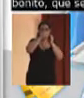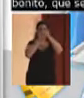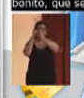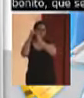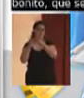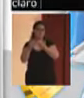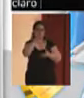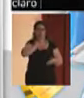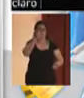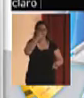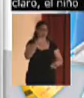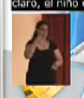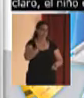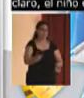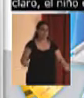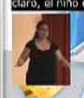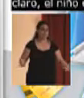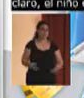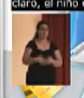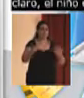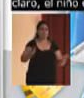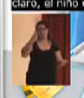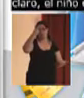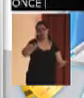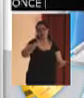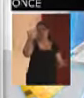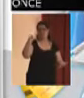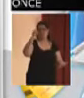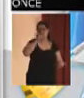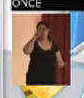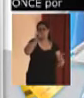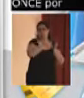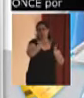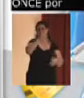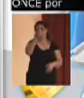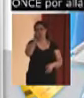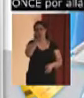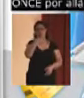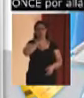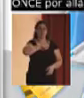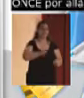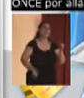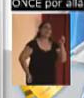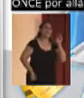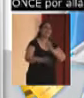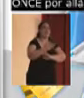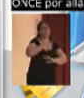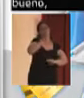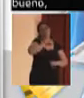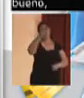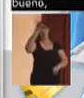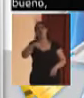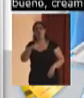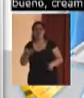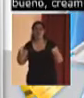have paint different drawings that a blind child cannot see. So that in 2005,